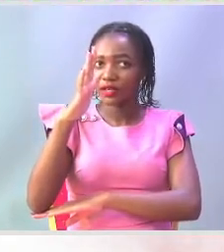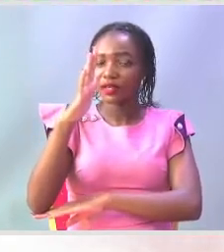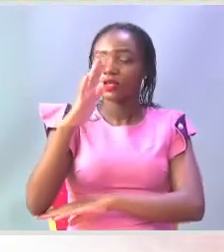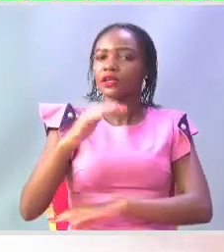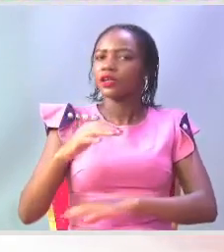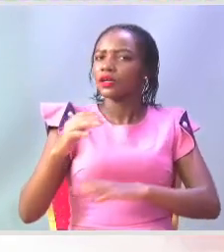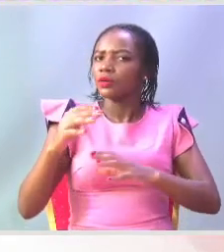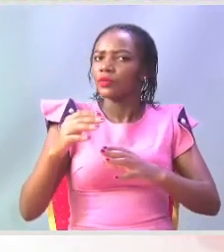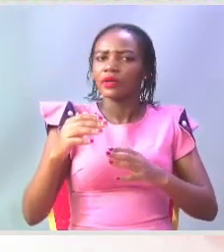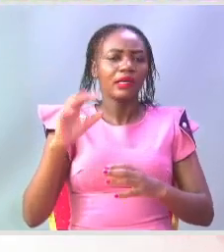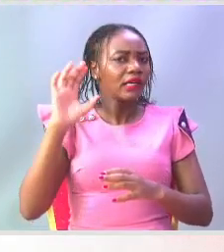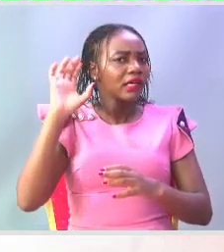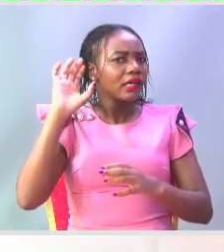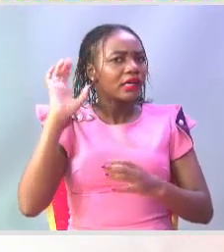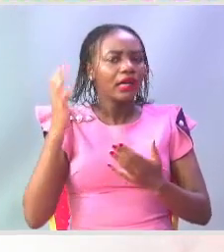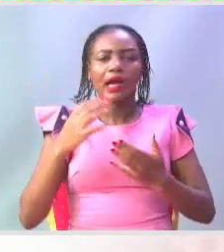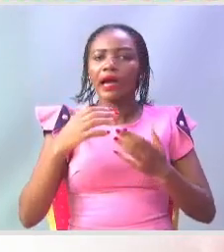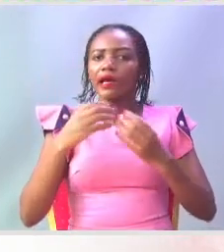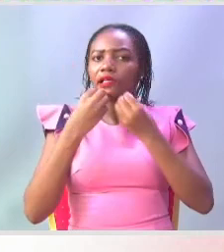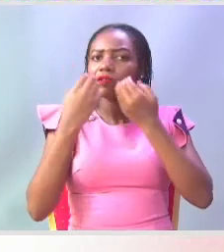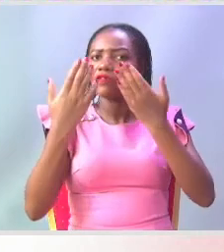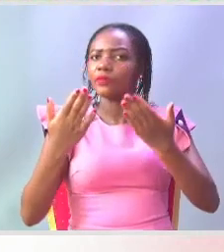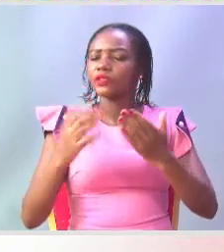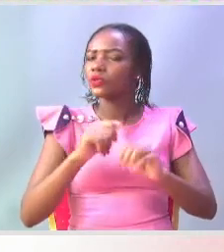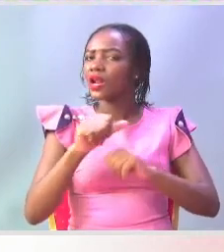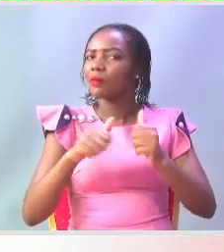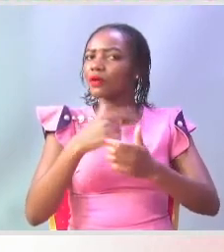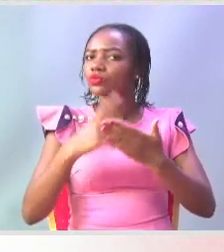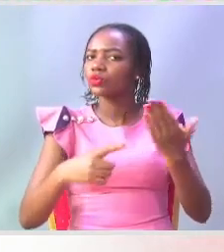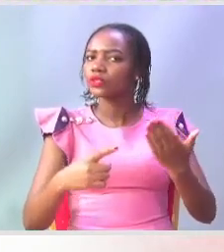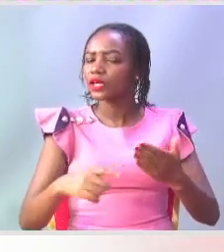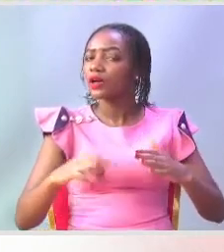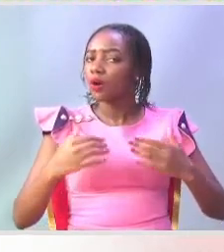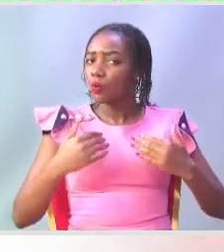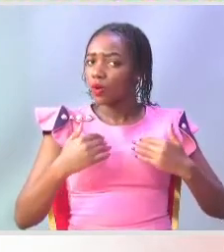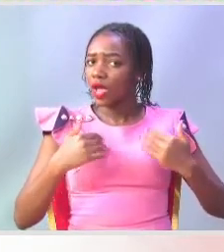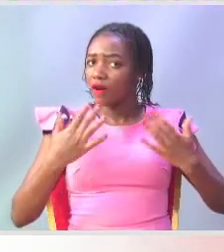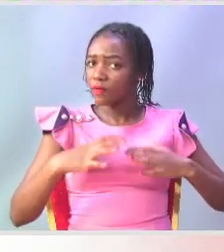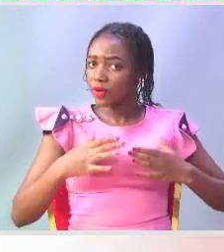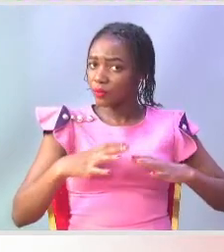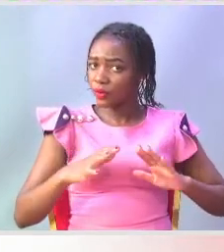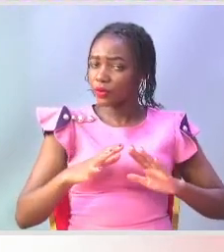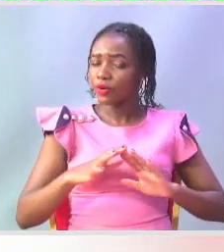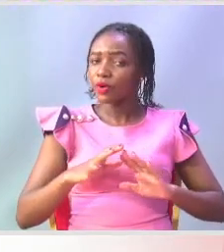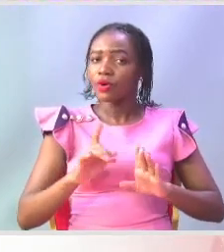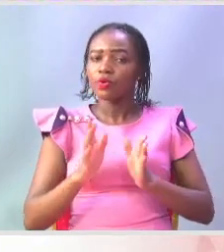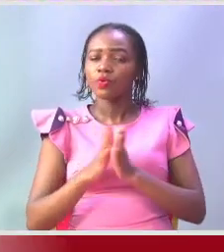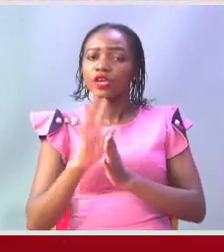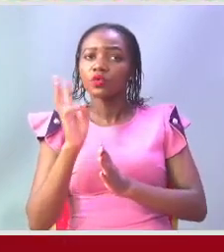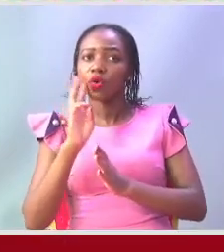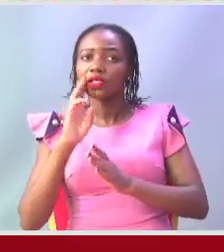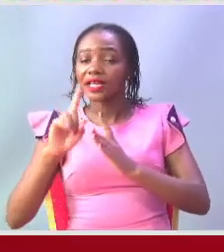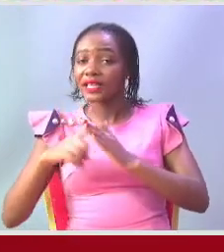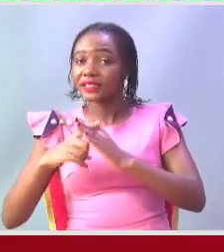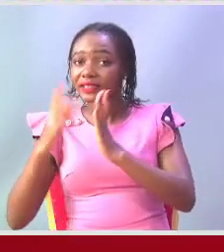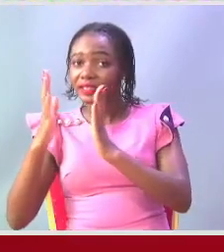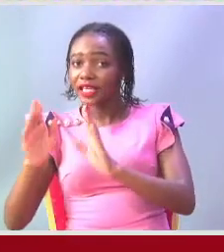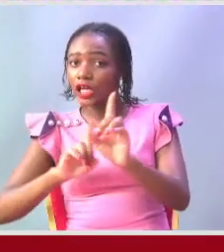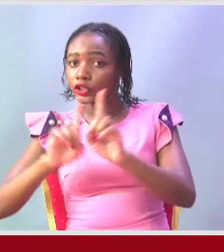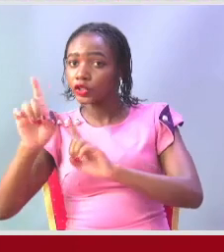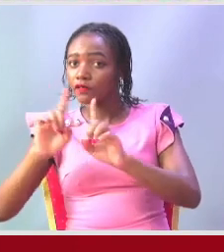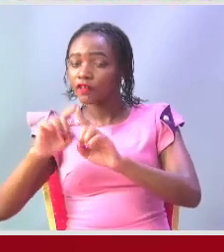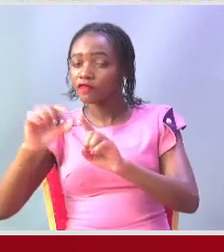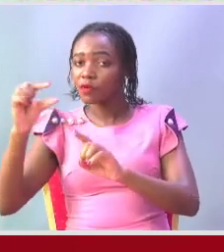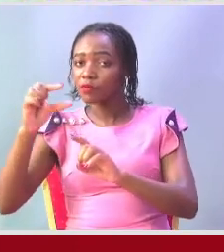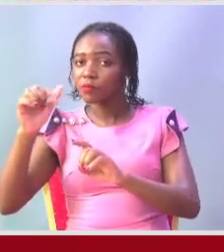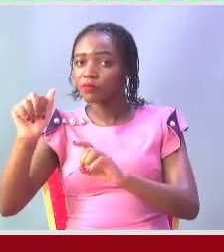information that there were people led by an engineer, water engineer from Garissa, who were traveling from Garissa to